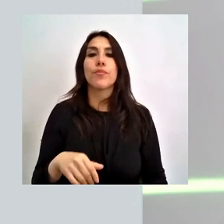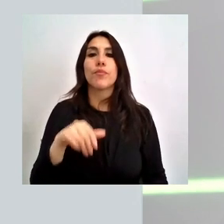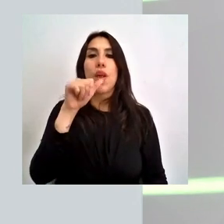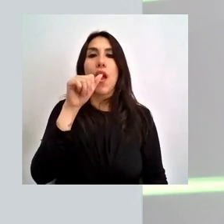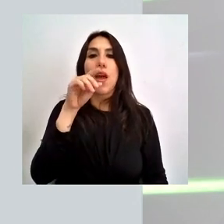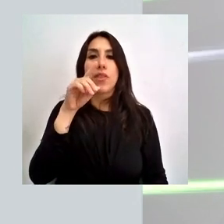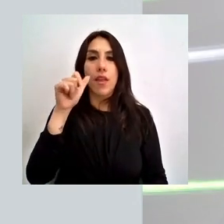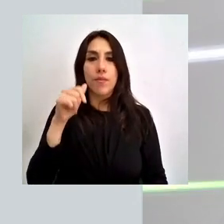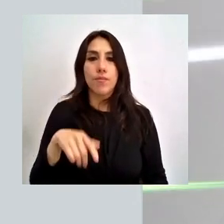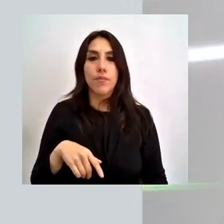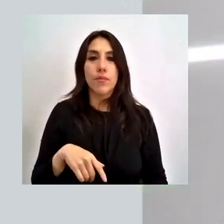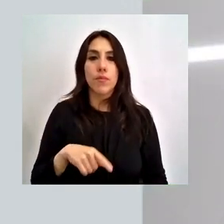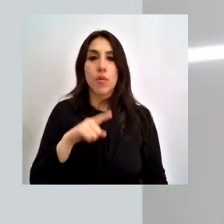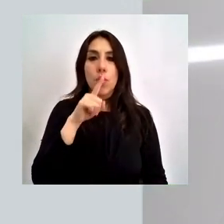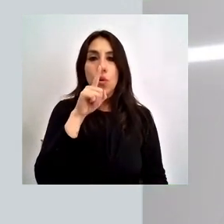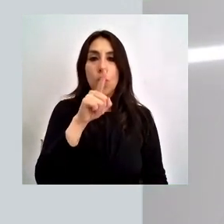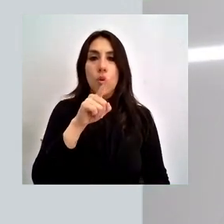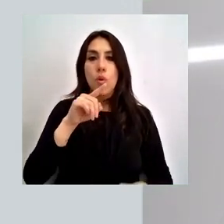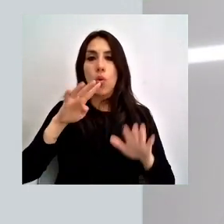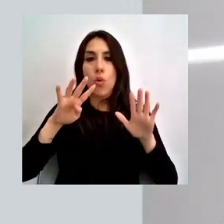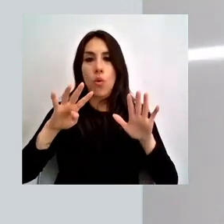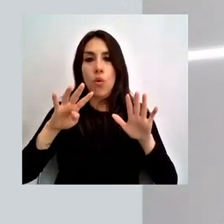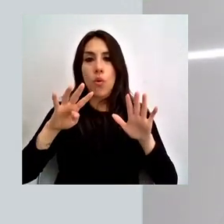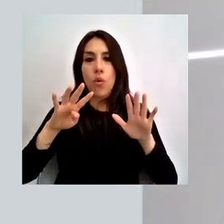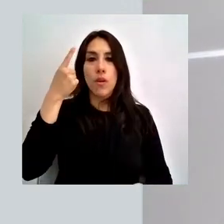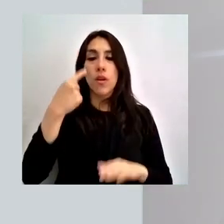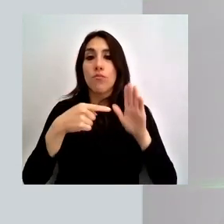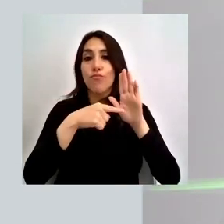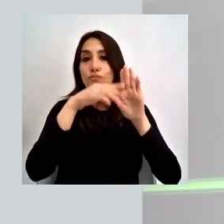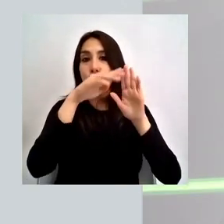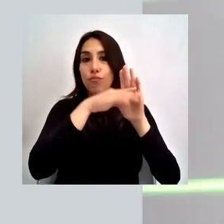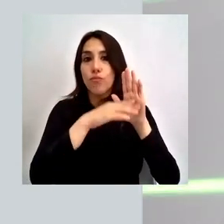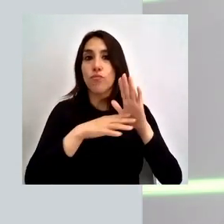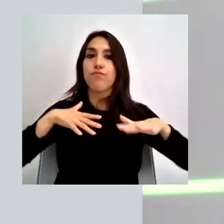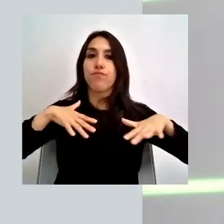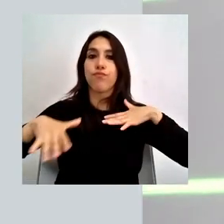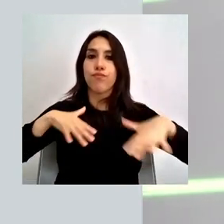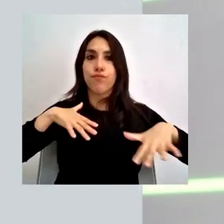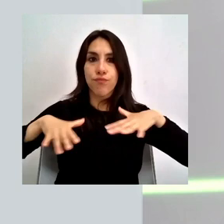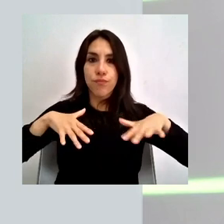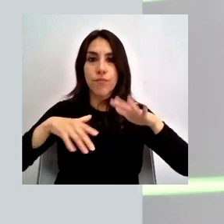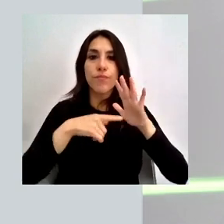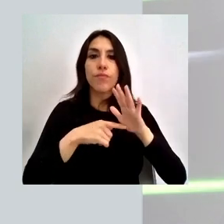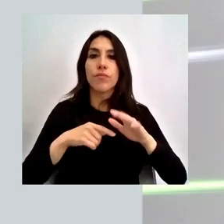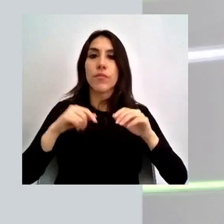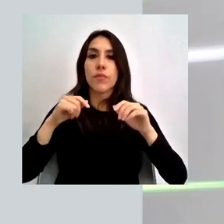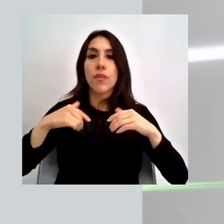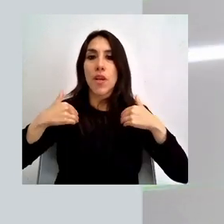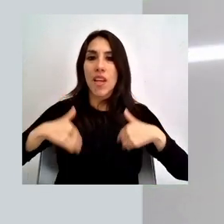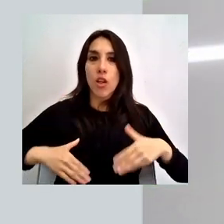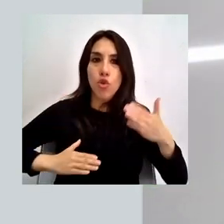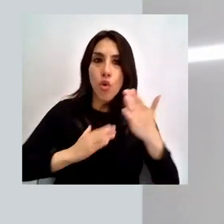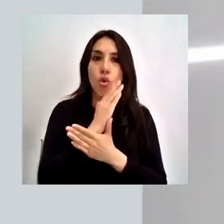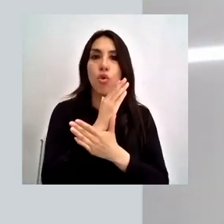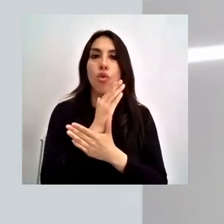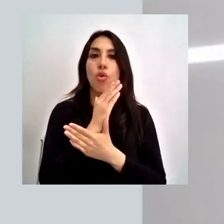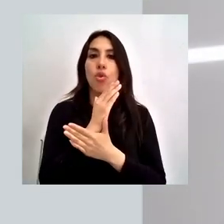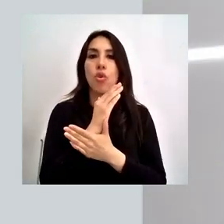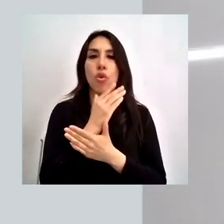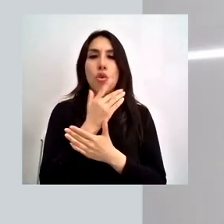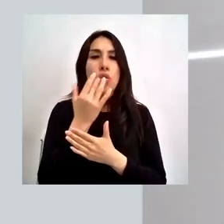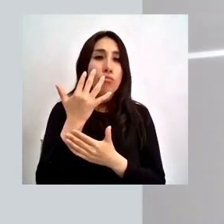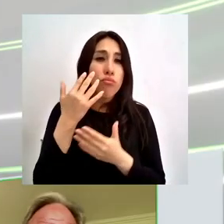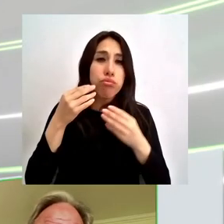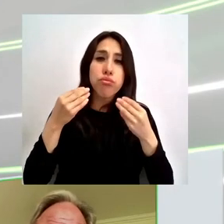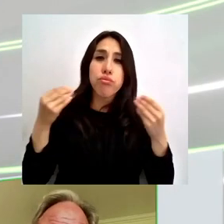principal sponsor of the Americans with Disability Act, ADA, of 1990, the primary law promoting and protecting the civil rights of